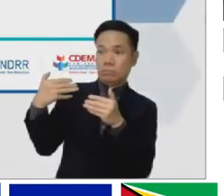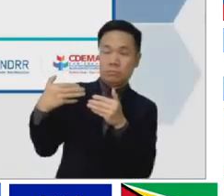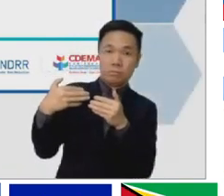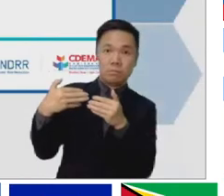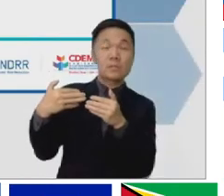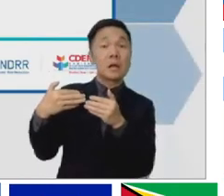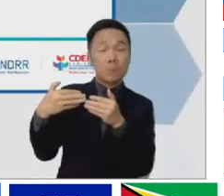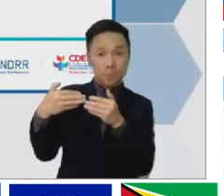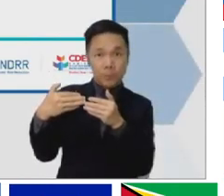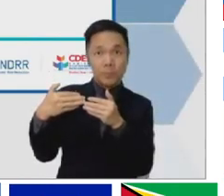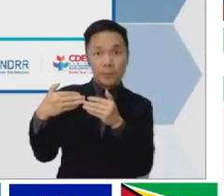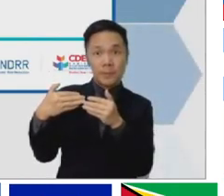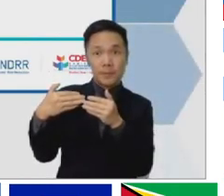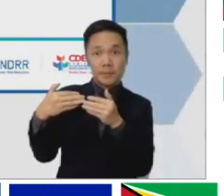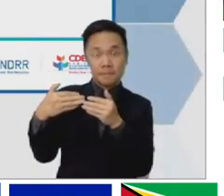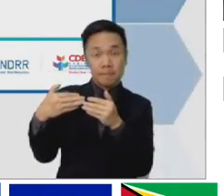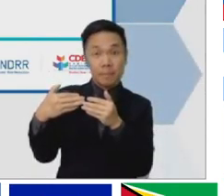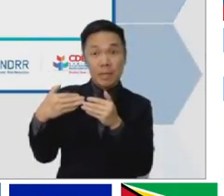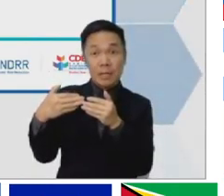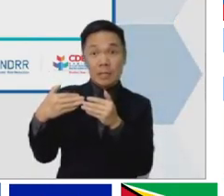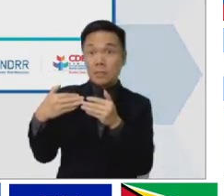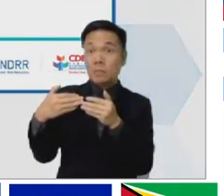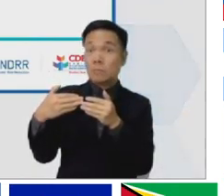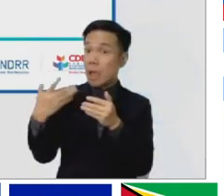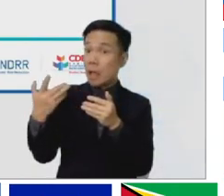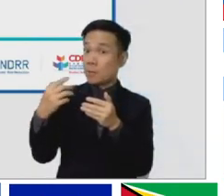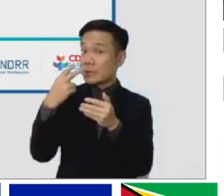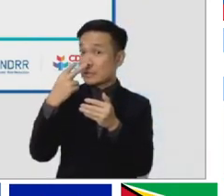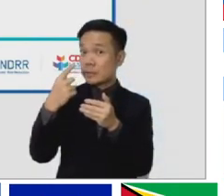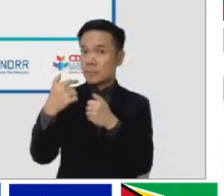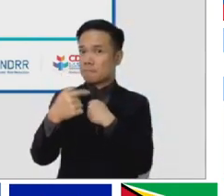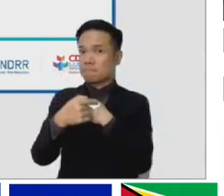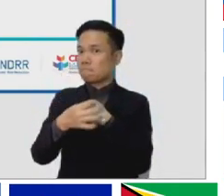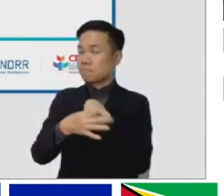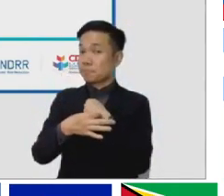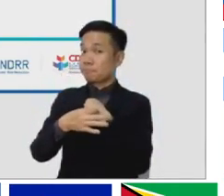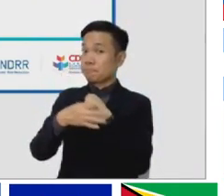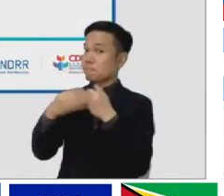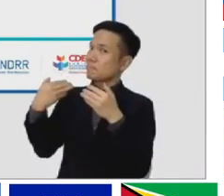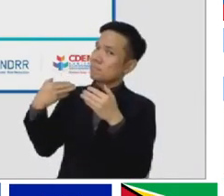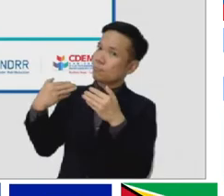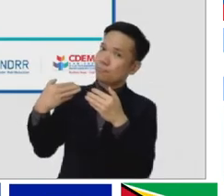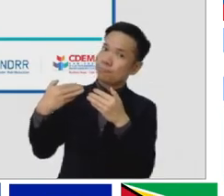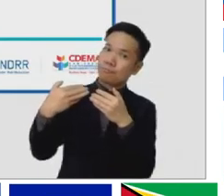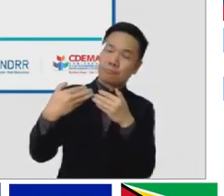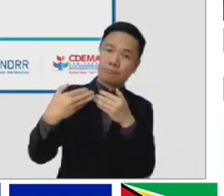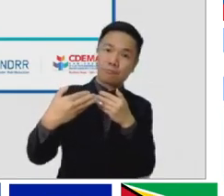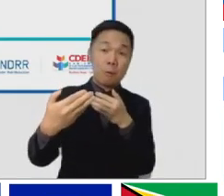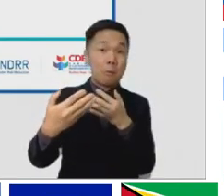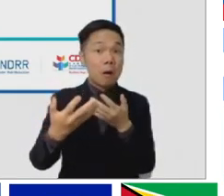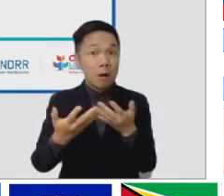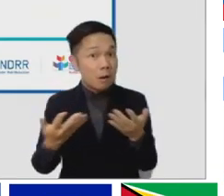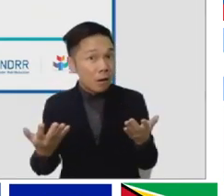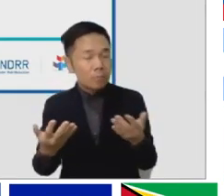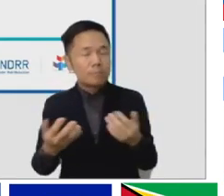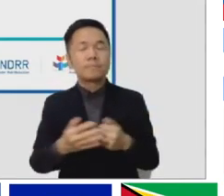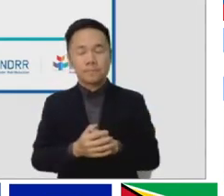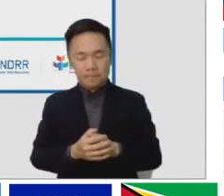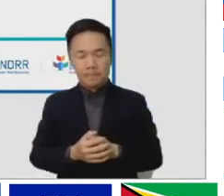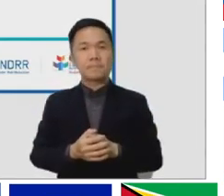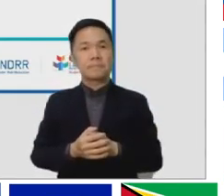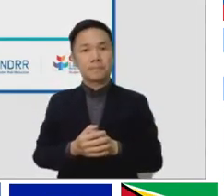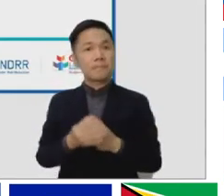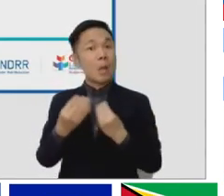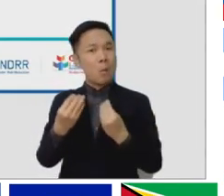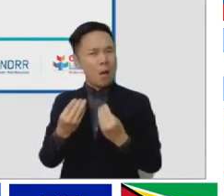pandemic has continued on, and it's still going, it means that it really caused a